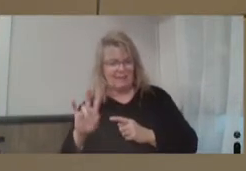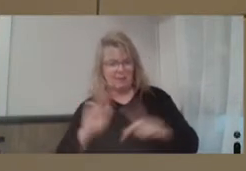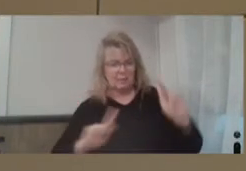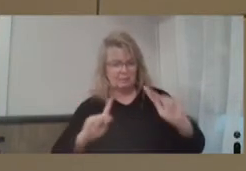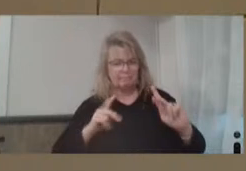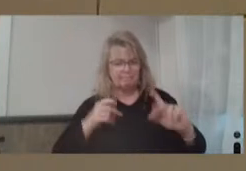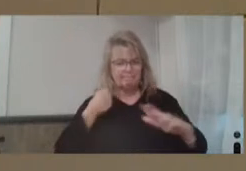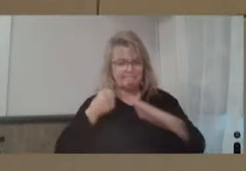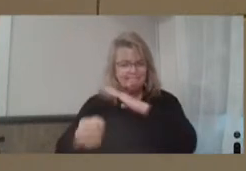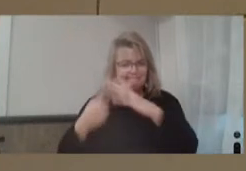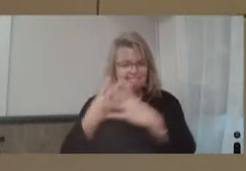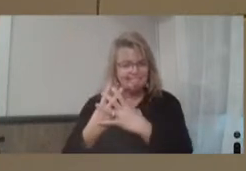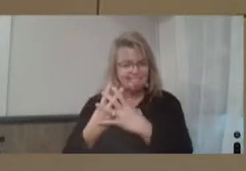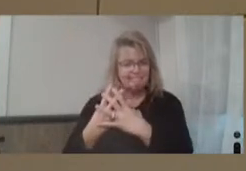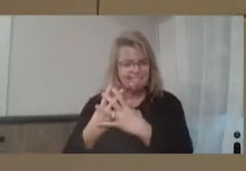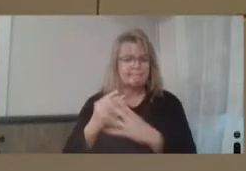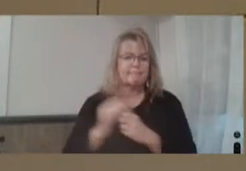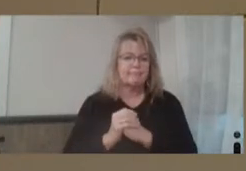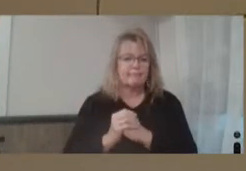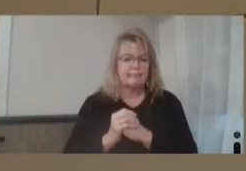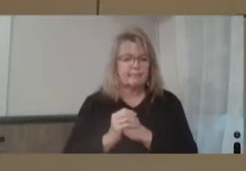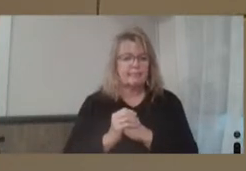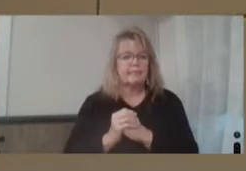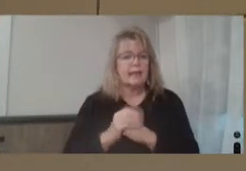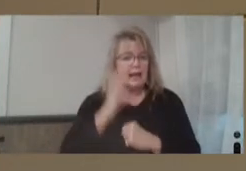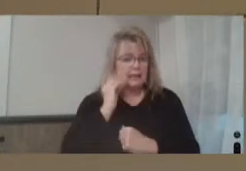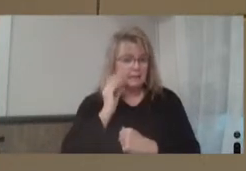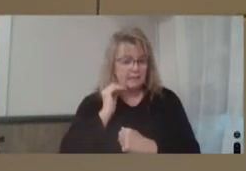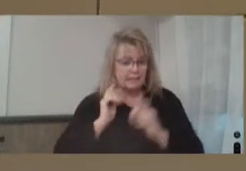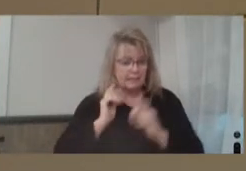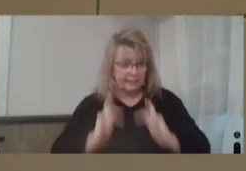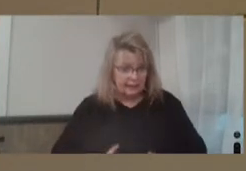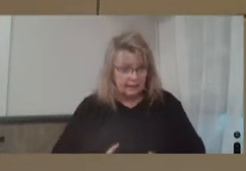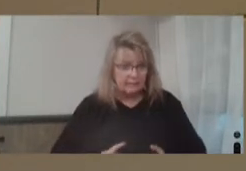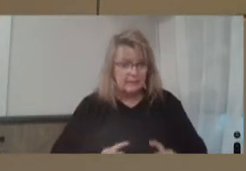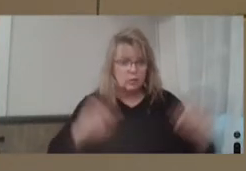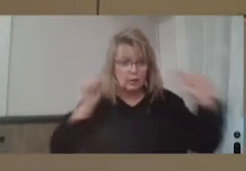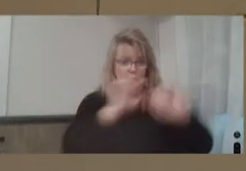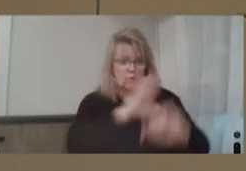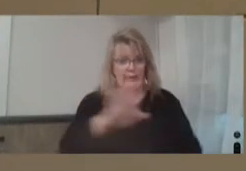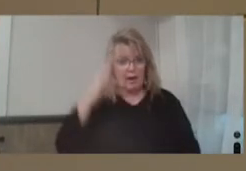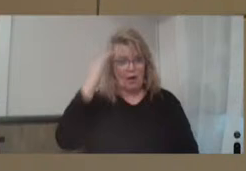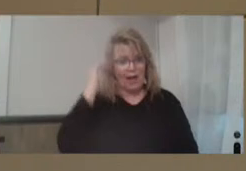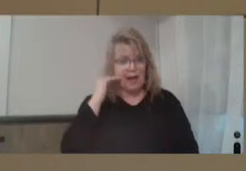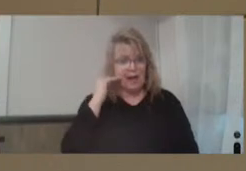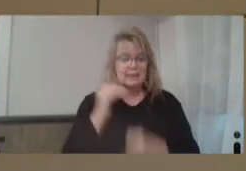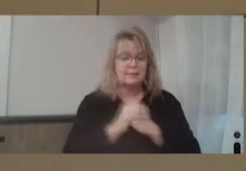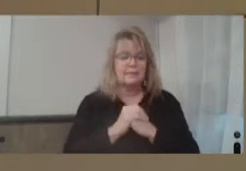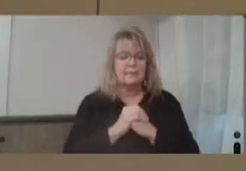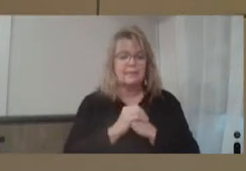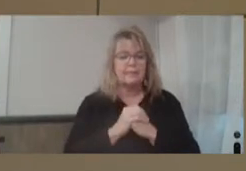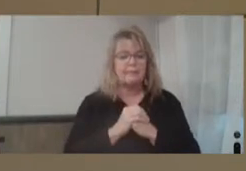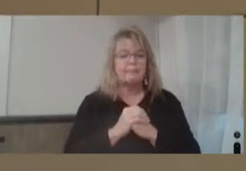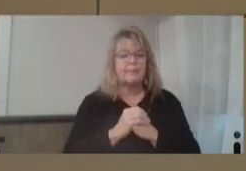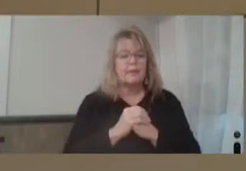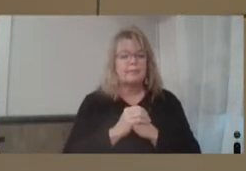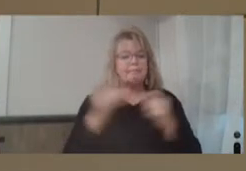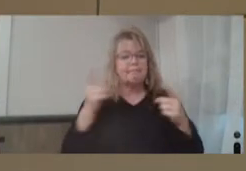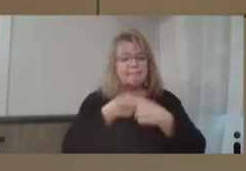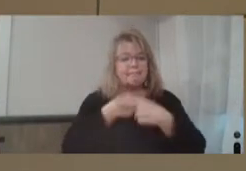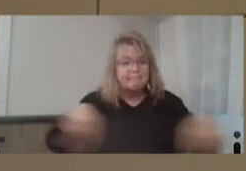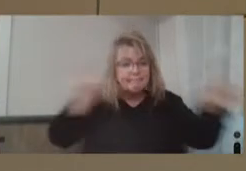adults report experience a physical injury to their head. And whereas public awareness and understanding